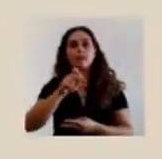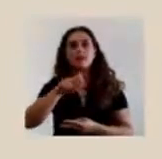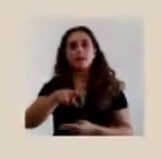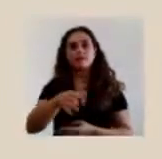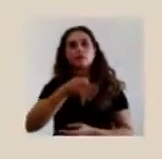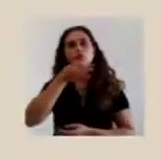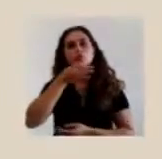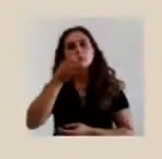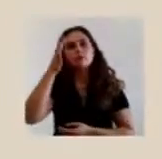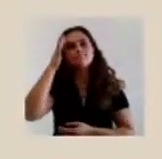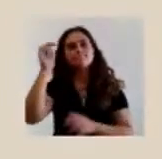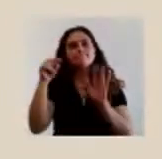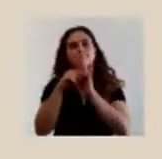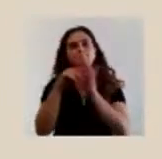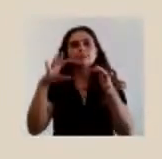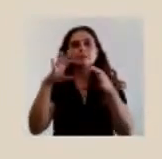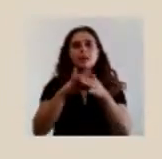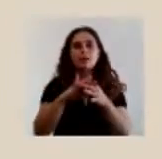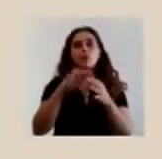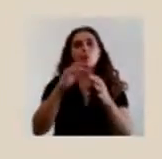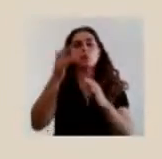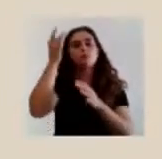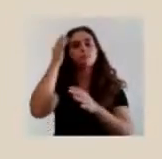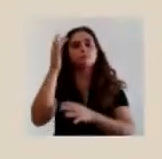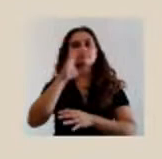using insights gleaned from neuroscience.